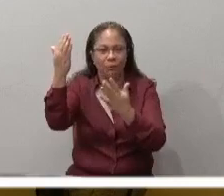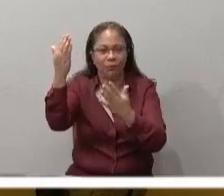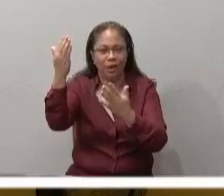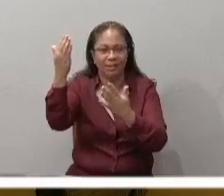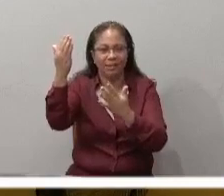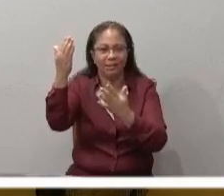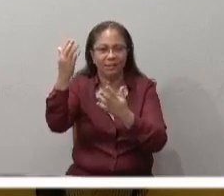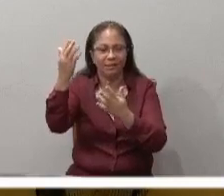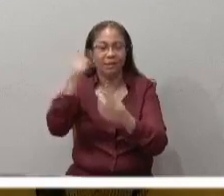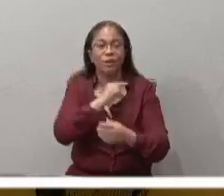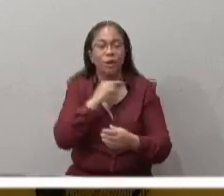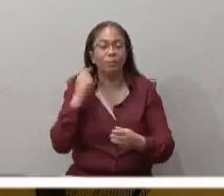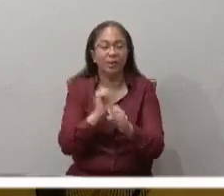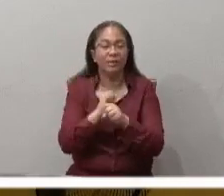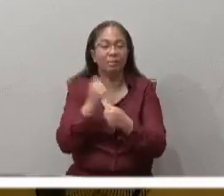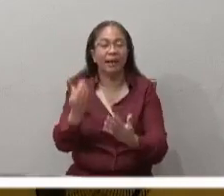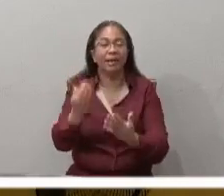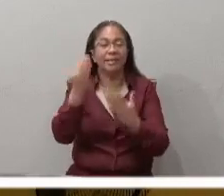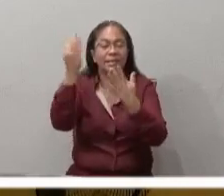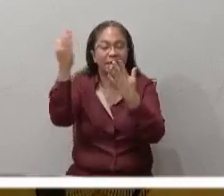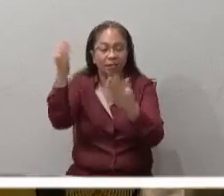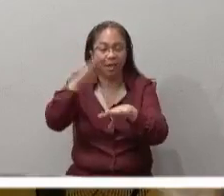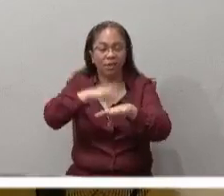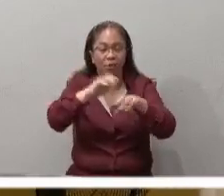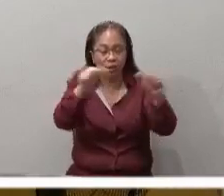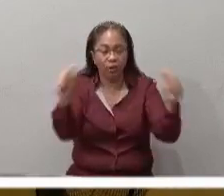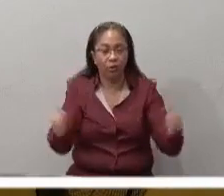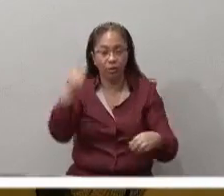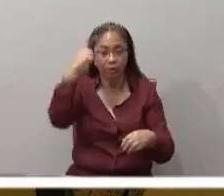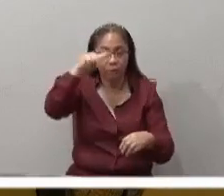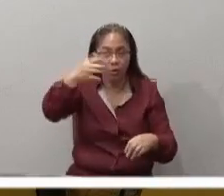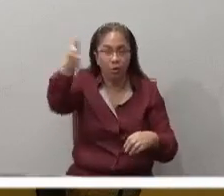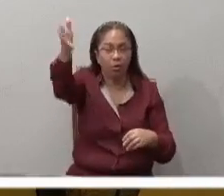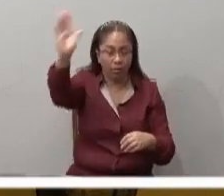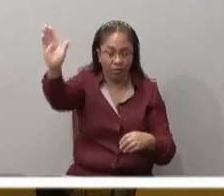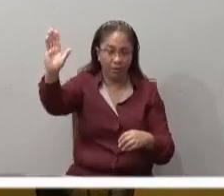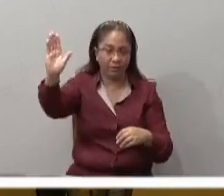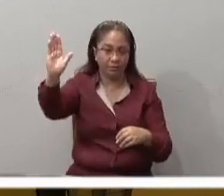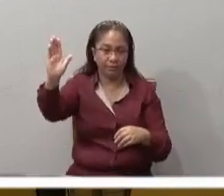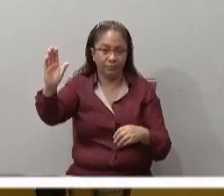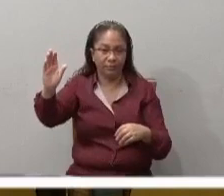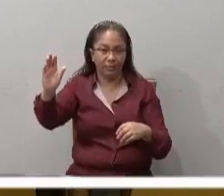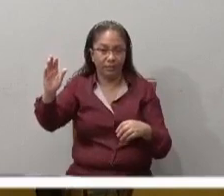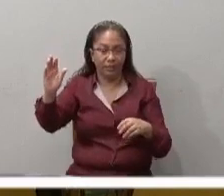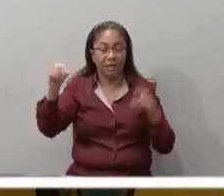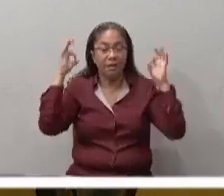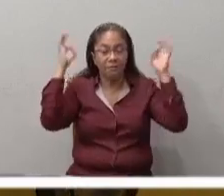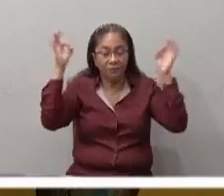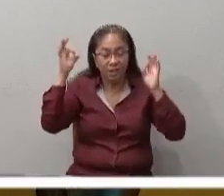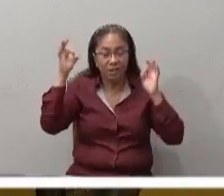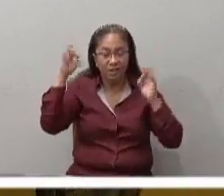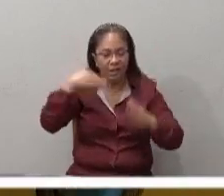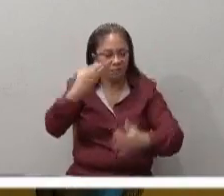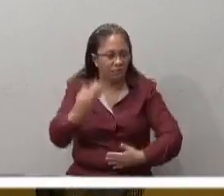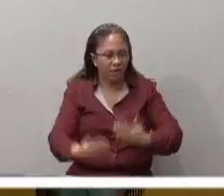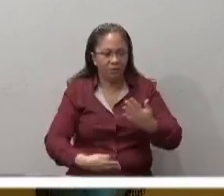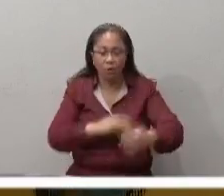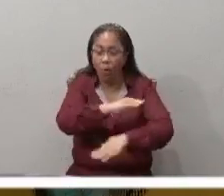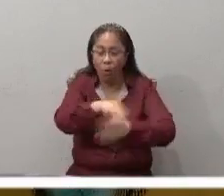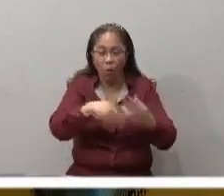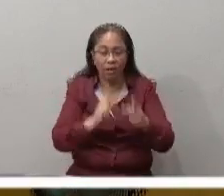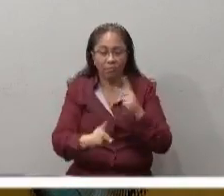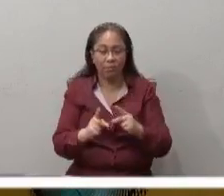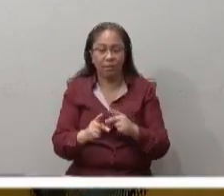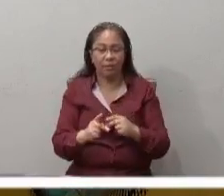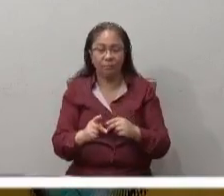being made by the priest on the altar for God. And so the banquet is all-inclusive, it is sacrificial, and